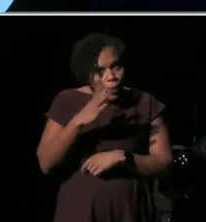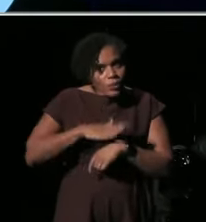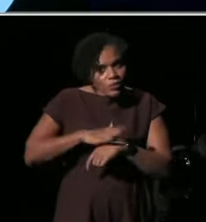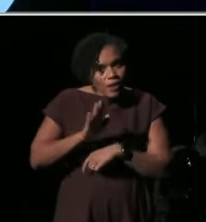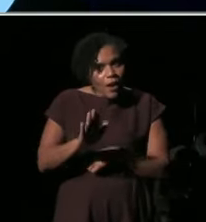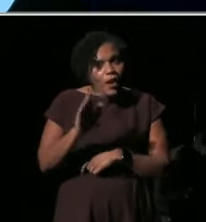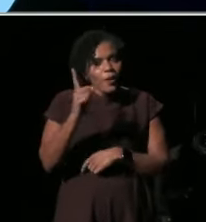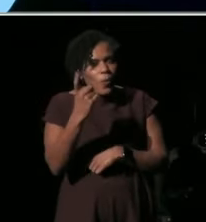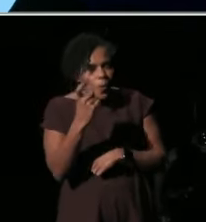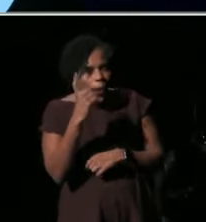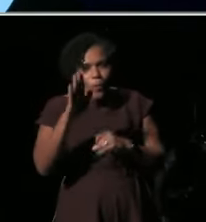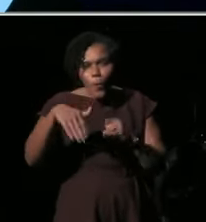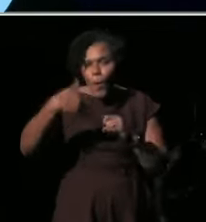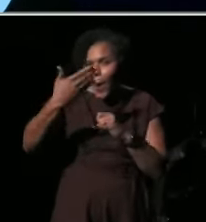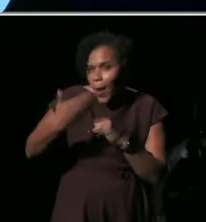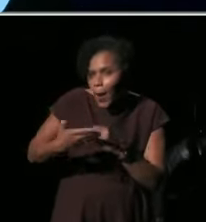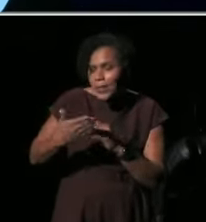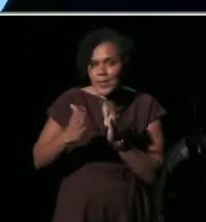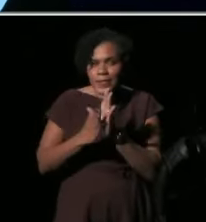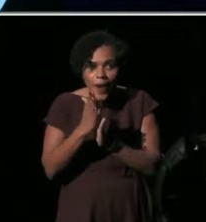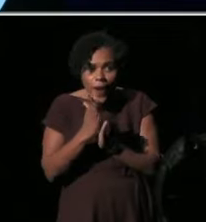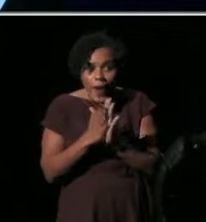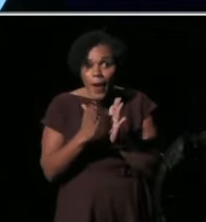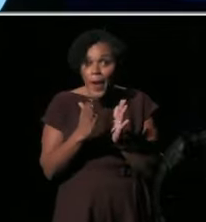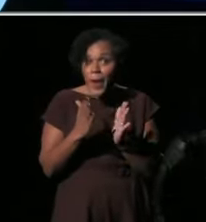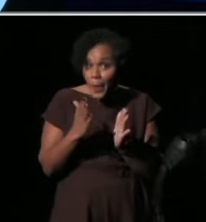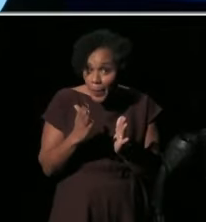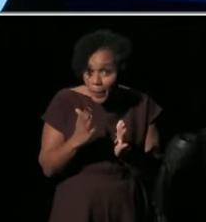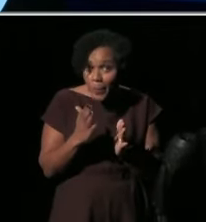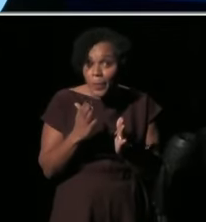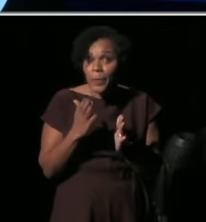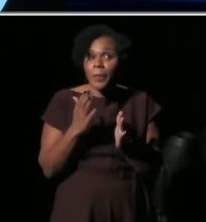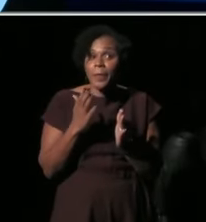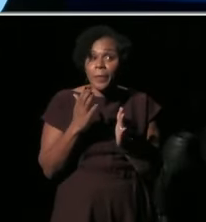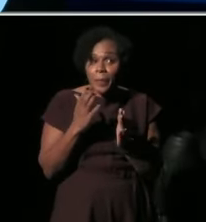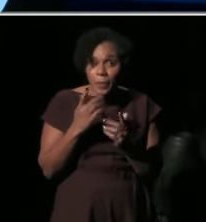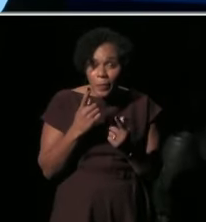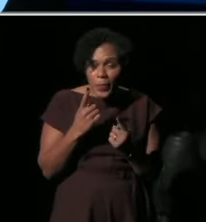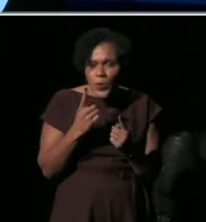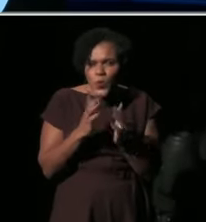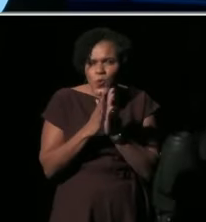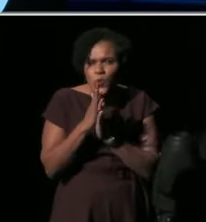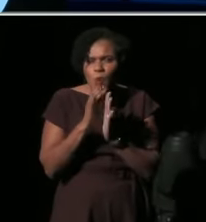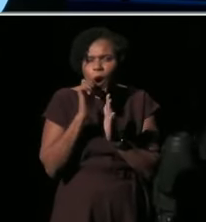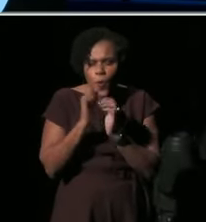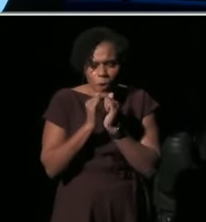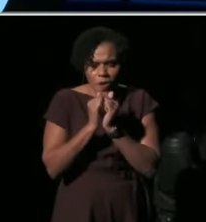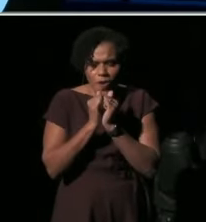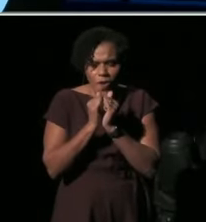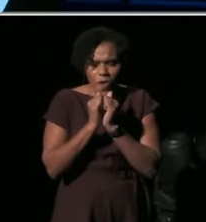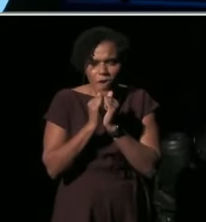One last time. And gonna say, baby, oh.